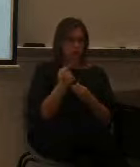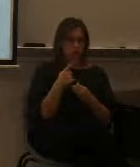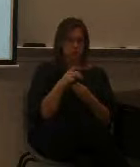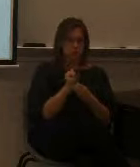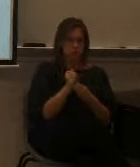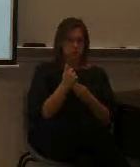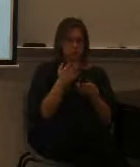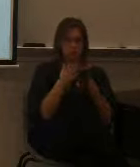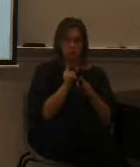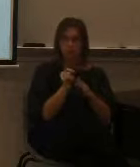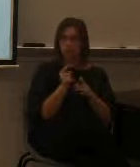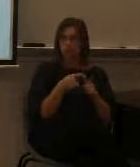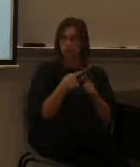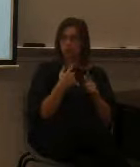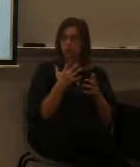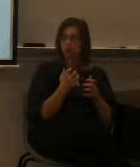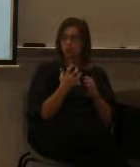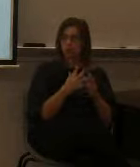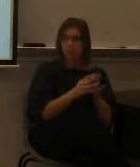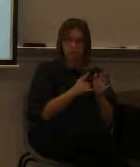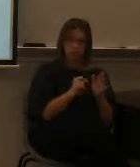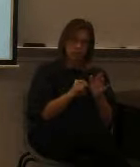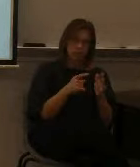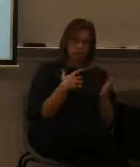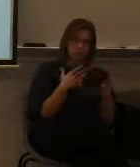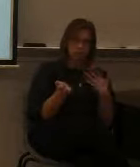do it. And then you want to replicate it as well.